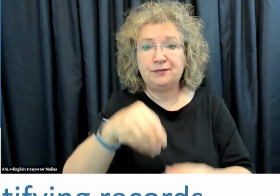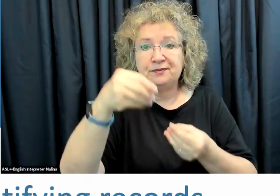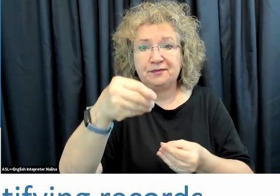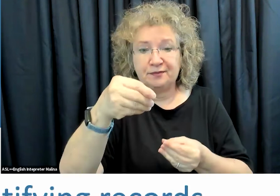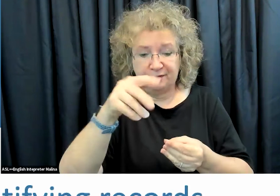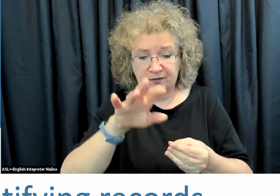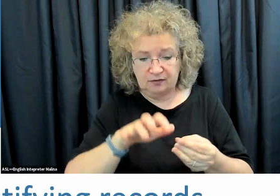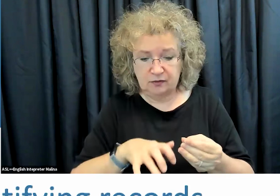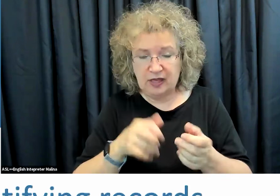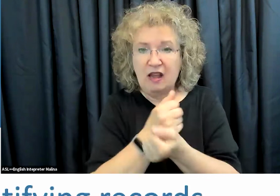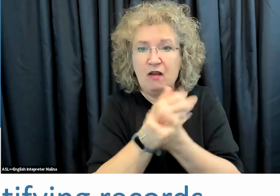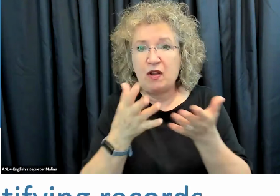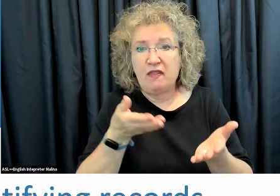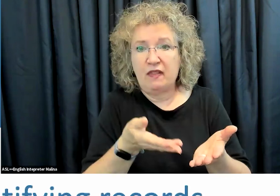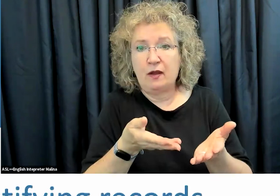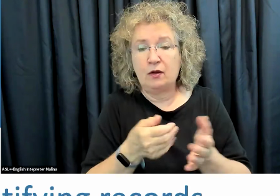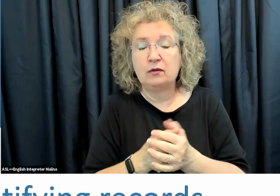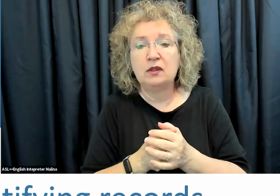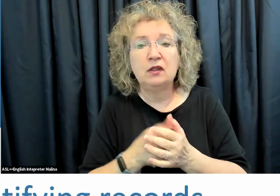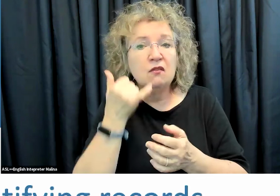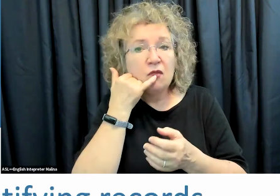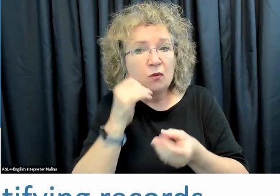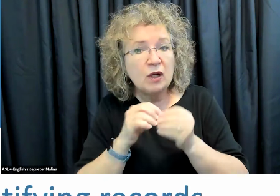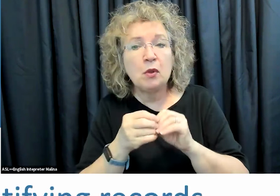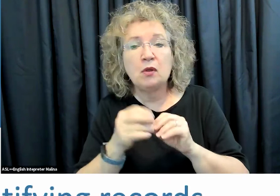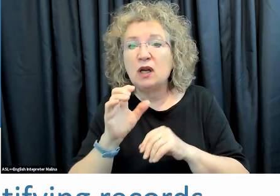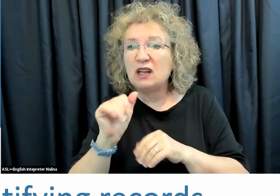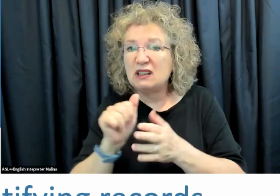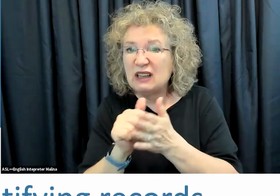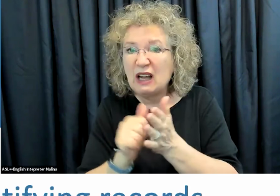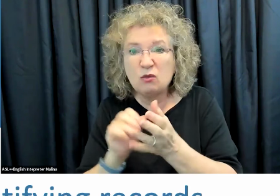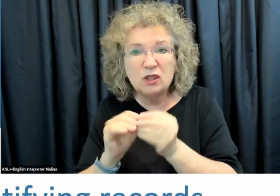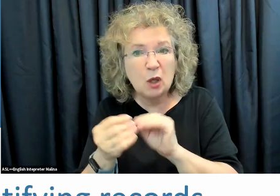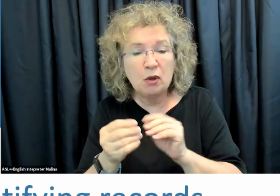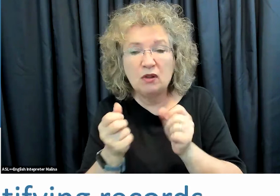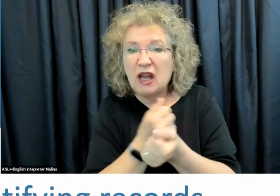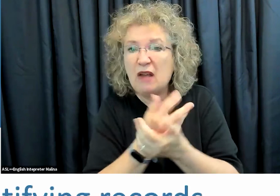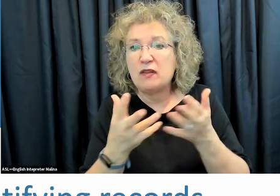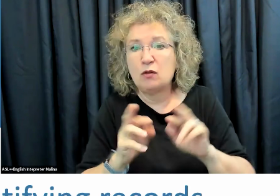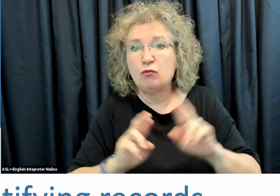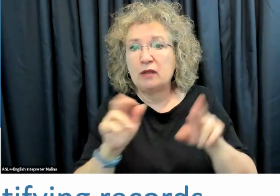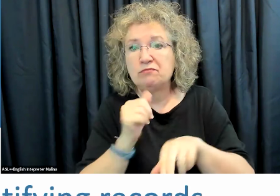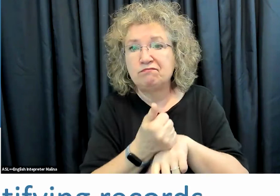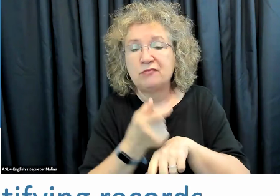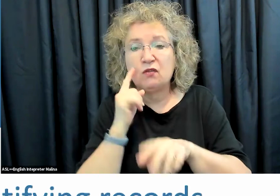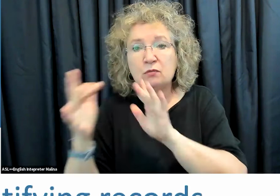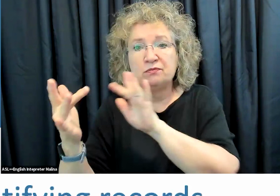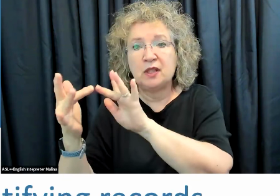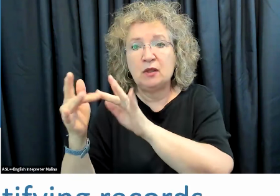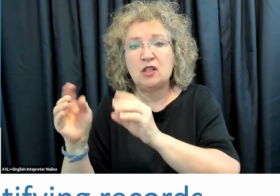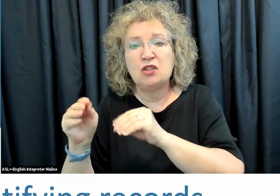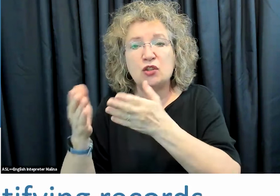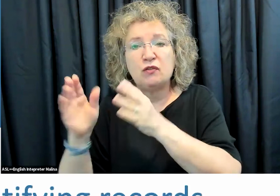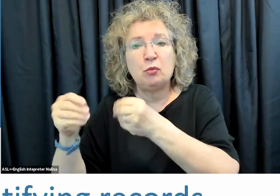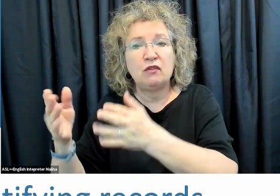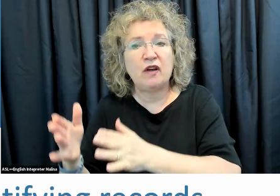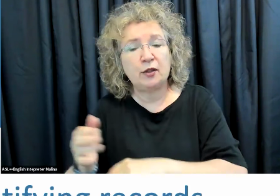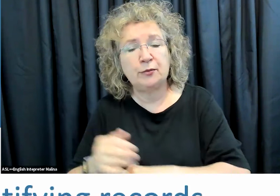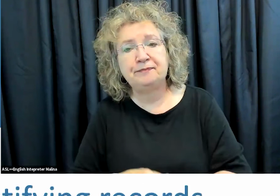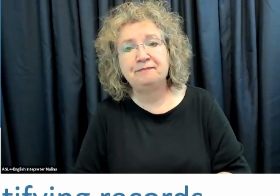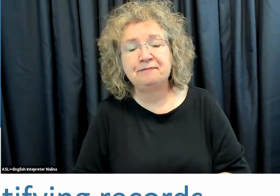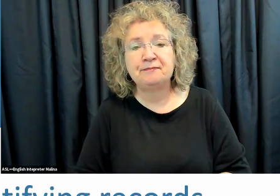phone numbers as well as your account information to be in contact with those service providers. Finally, make sure that you have